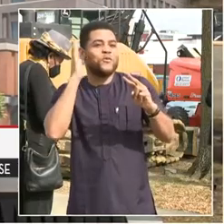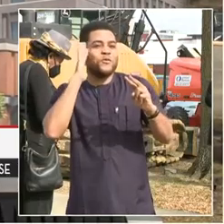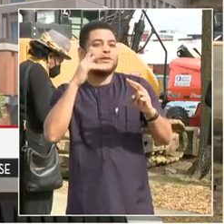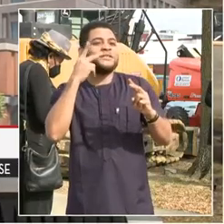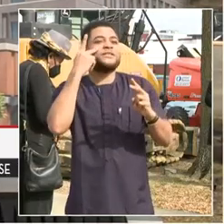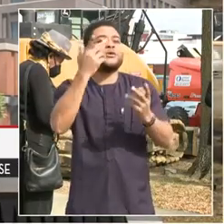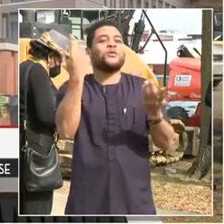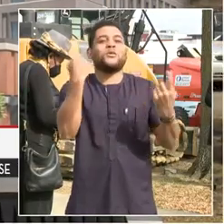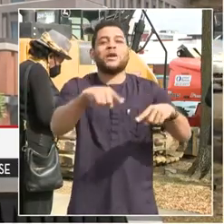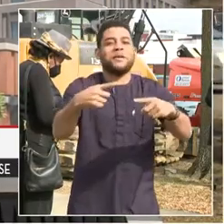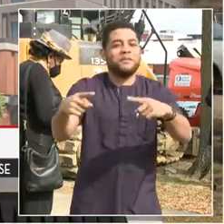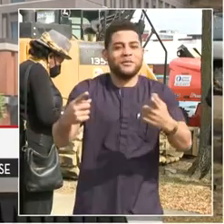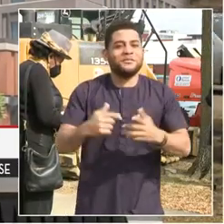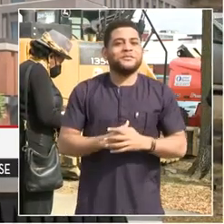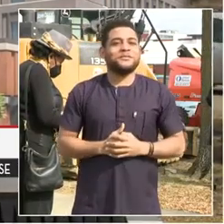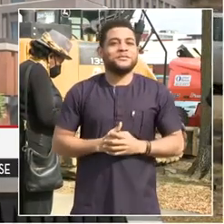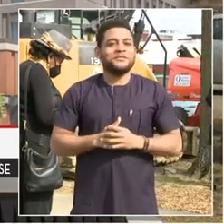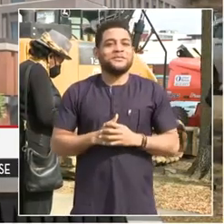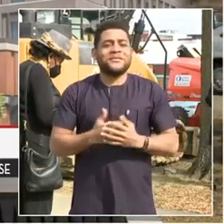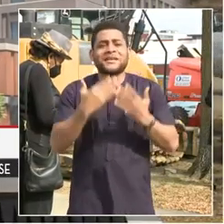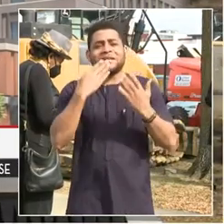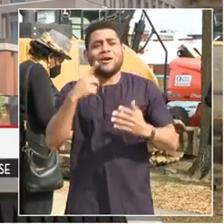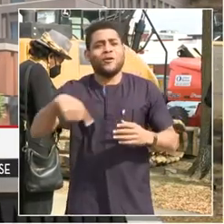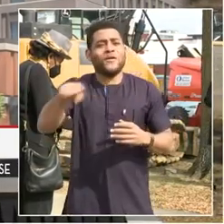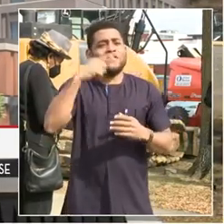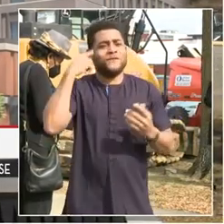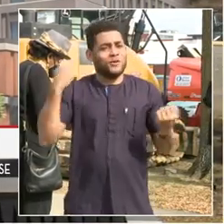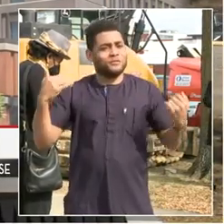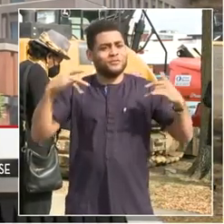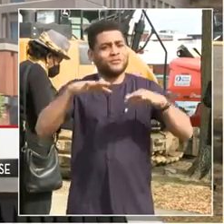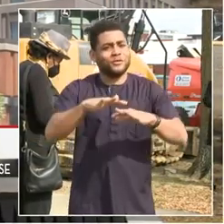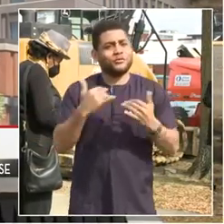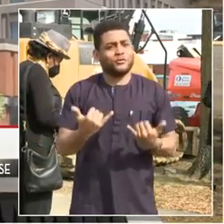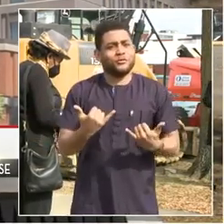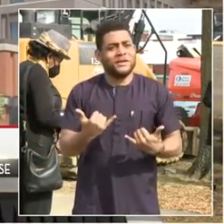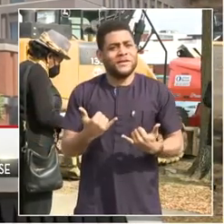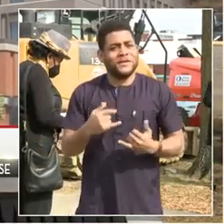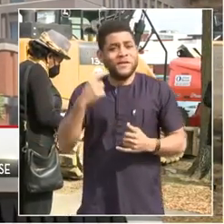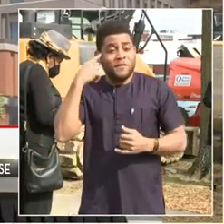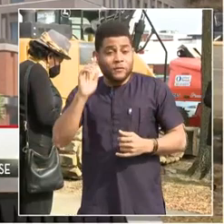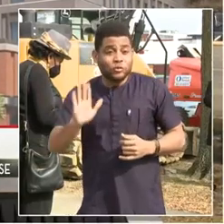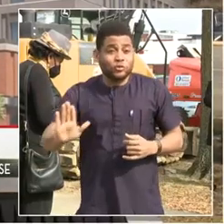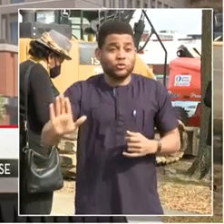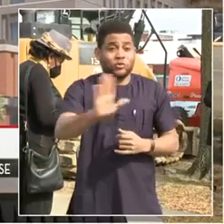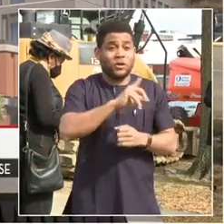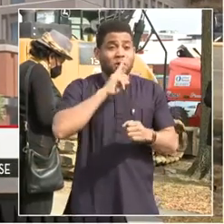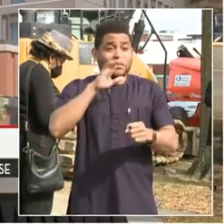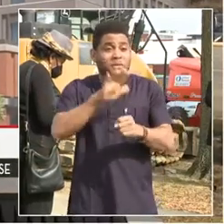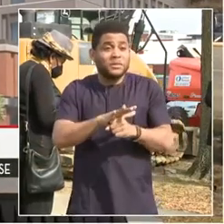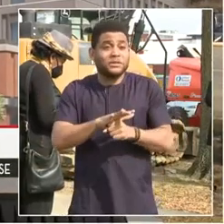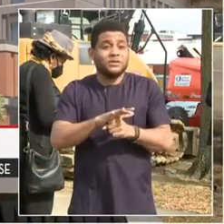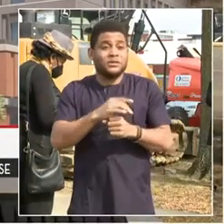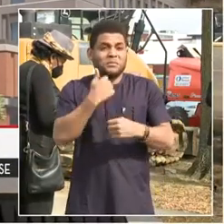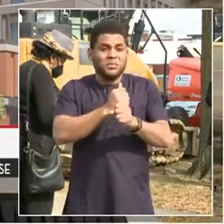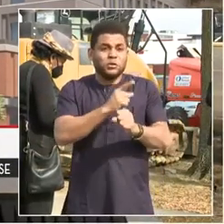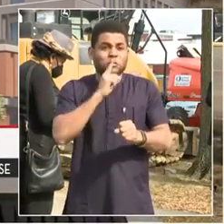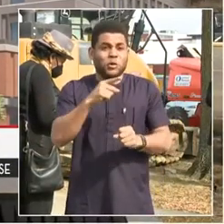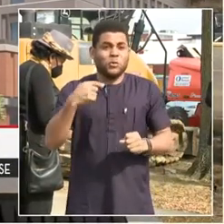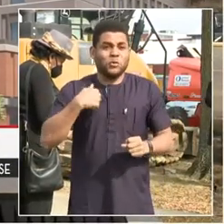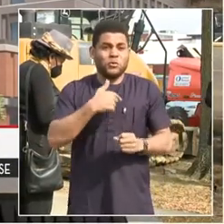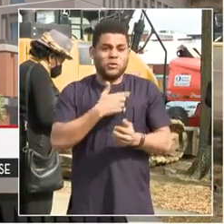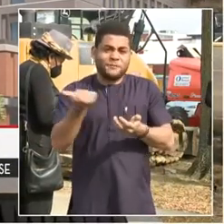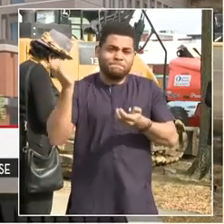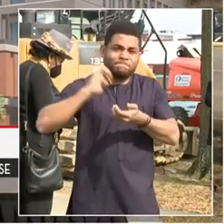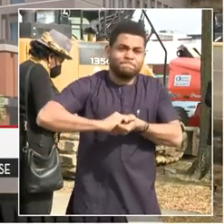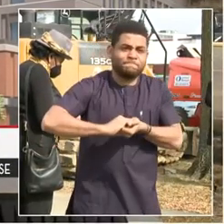Thank you all for being here today and for also your commitment to really making sure that we join in on